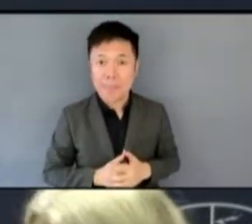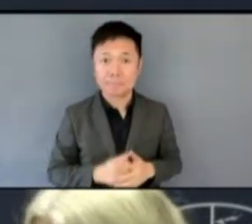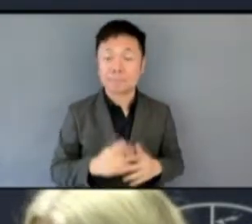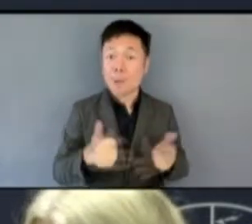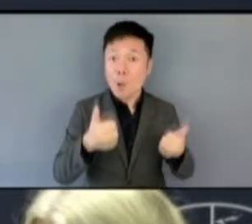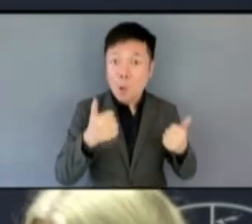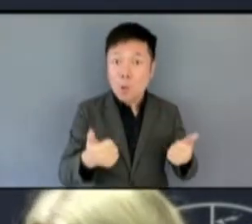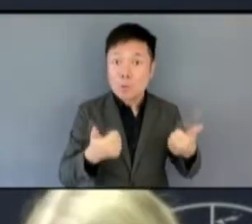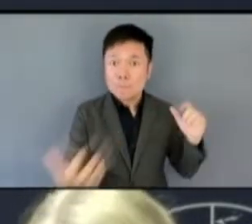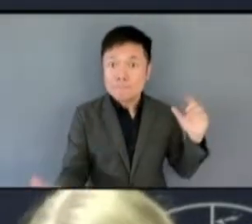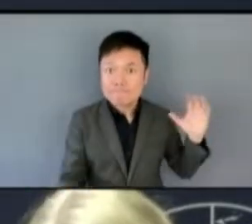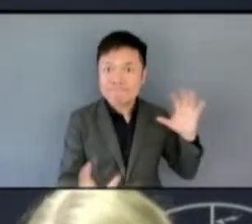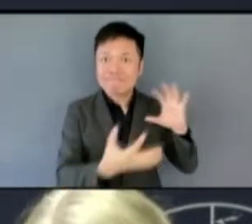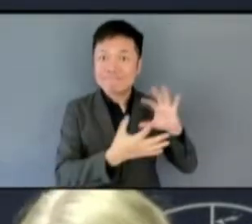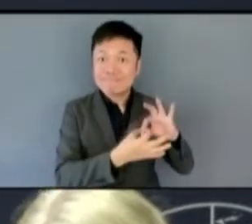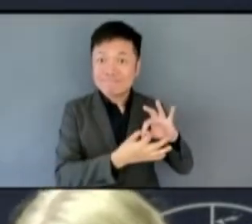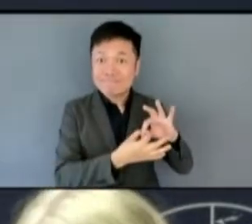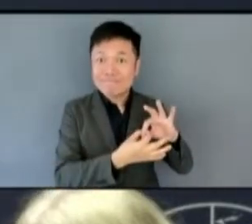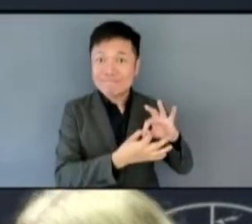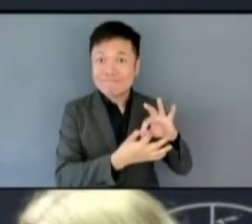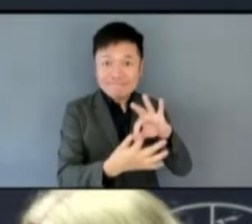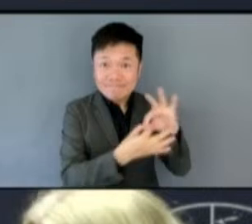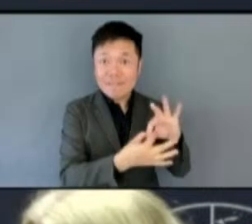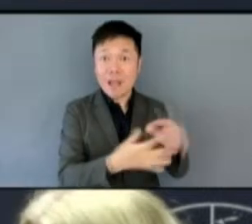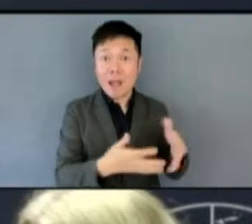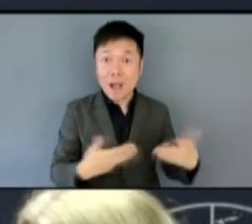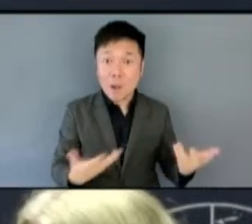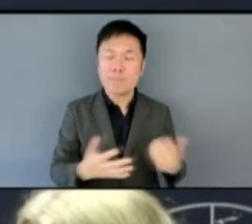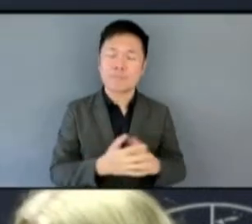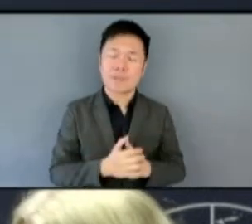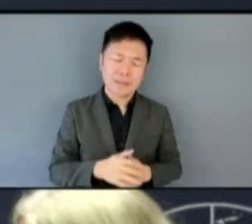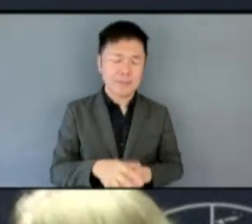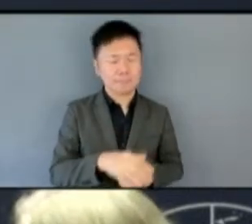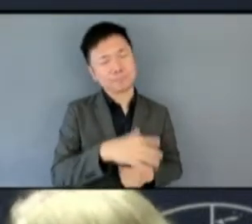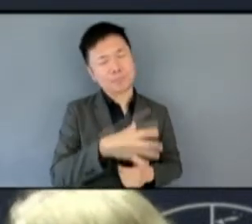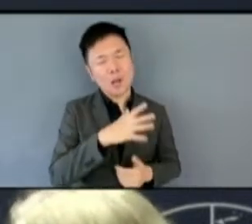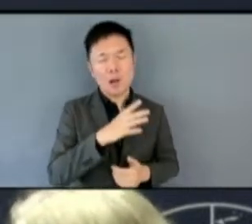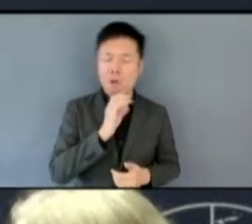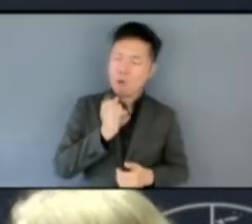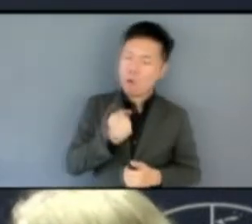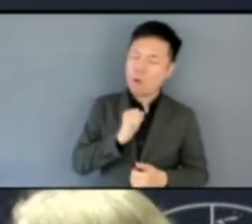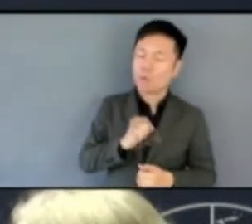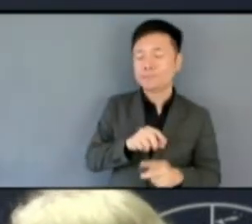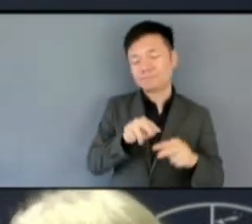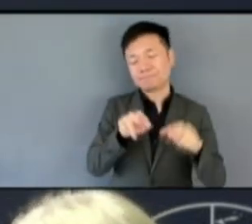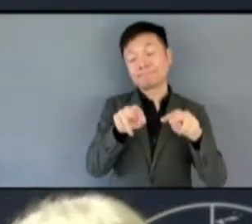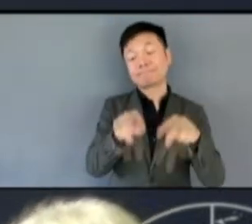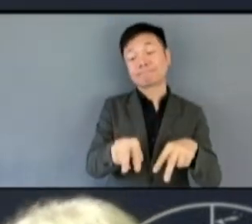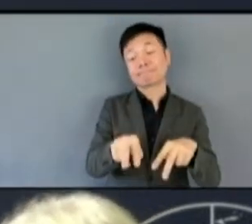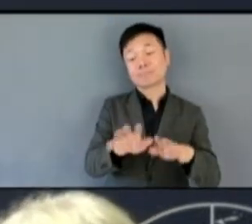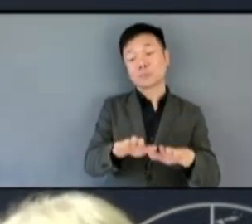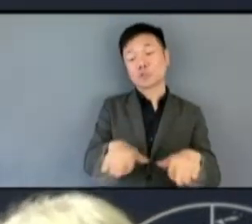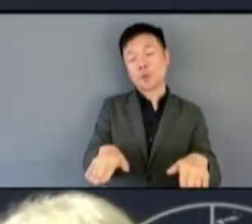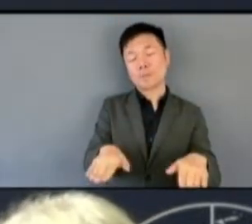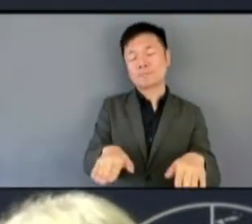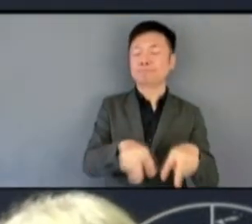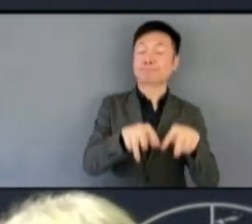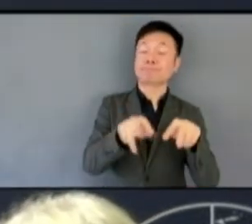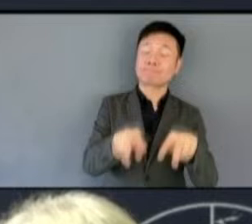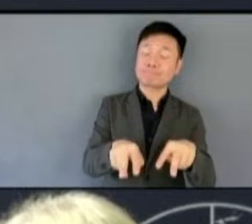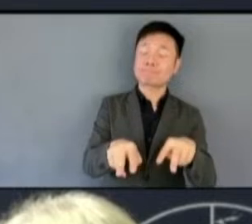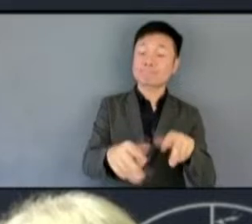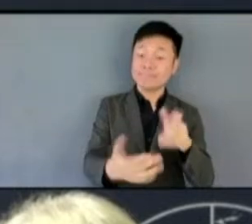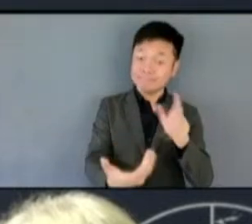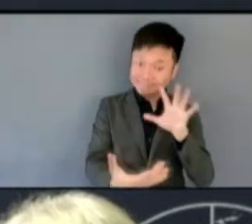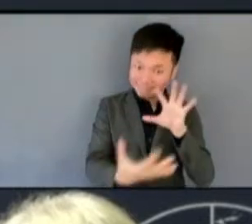relationships are the ones that manage to move beyond the transaction, so that the grandparent and the grandchildren actually connect